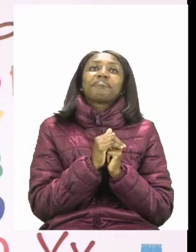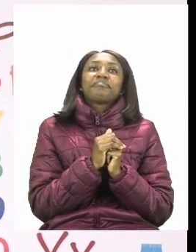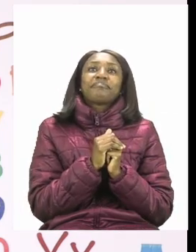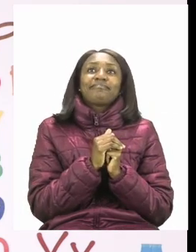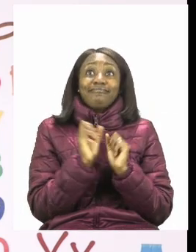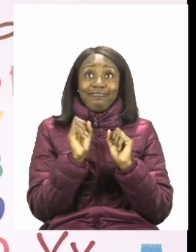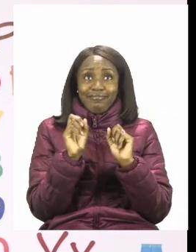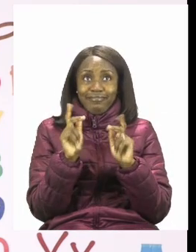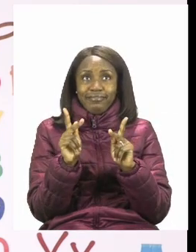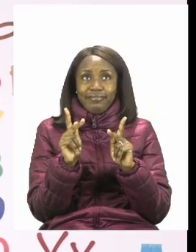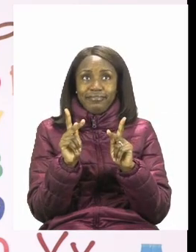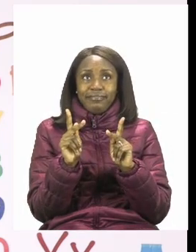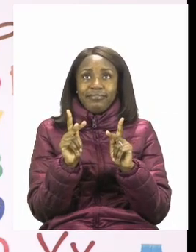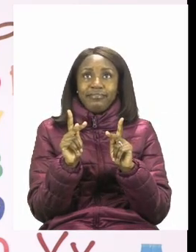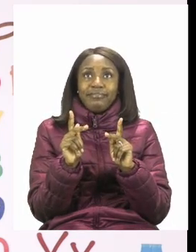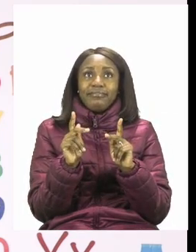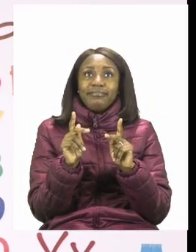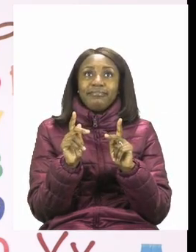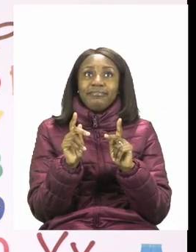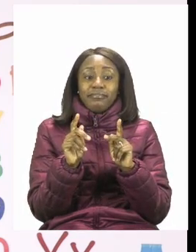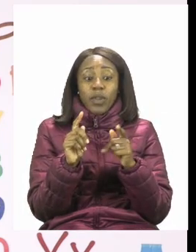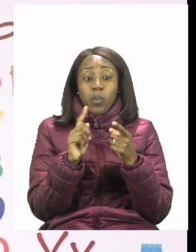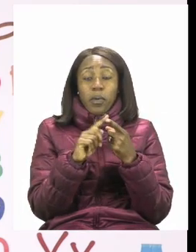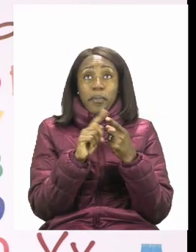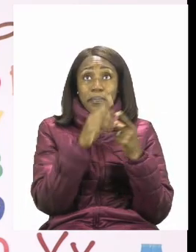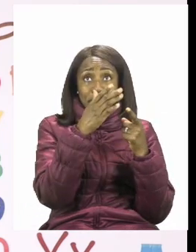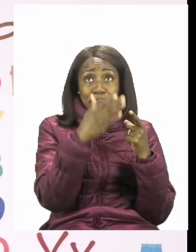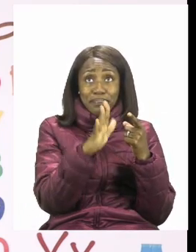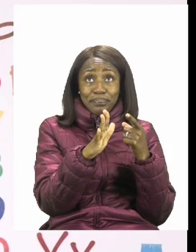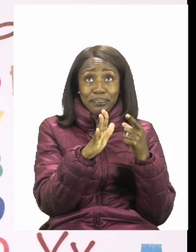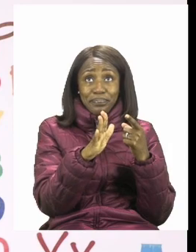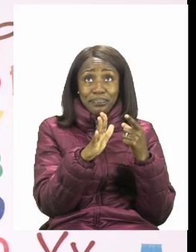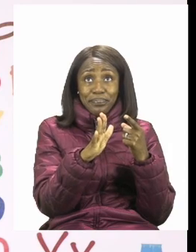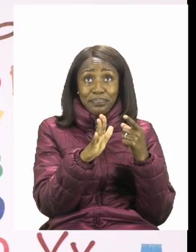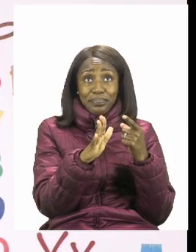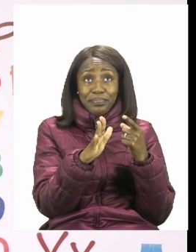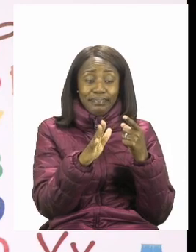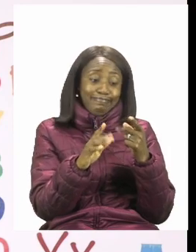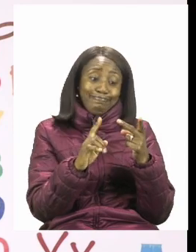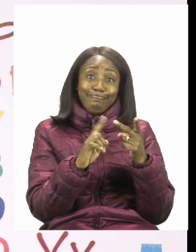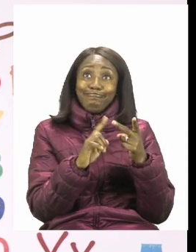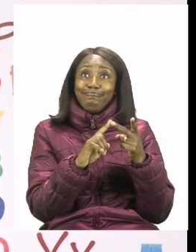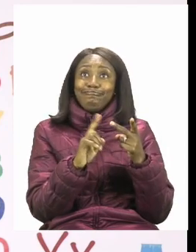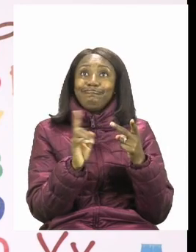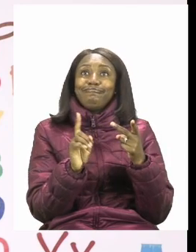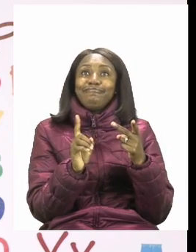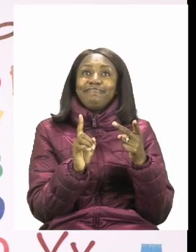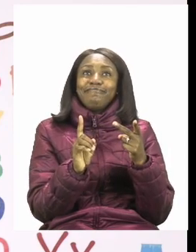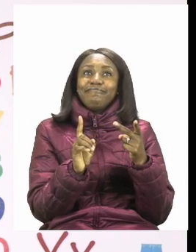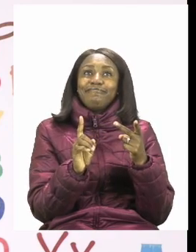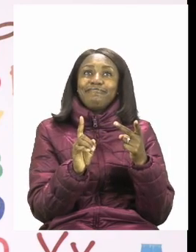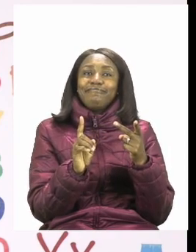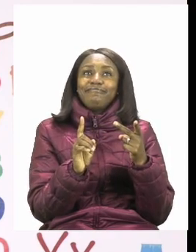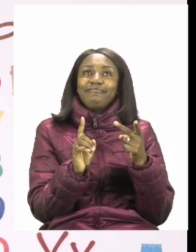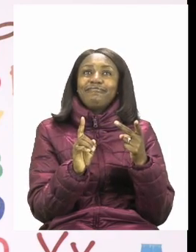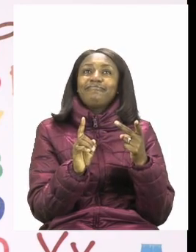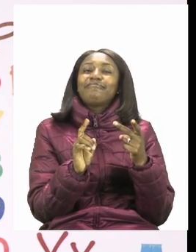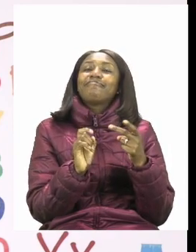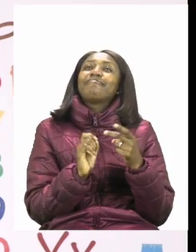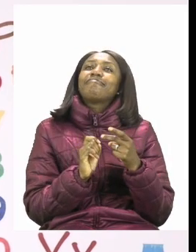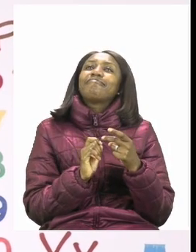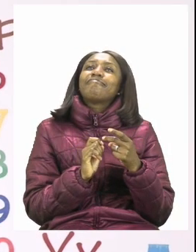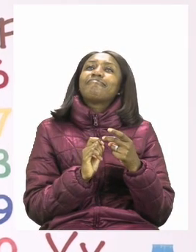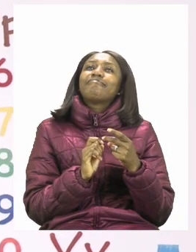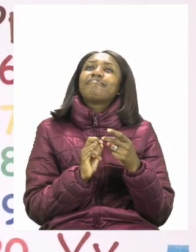Right. Now that we have found the first word, let's go on and find the second word. The second word that I